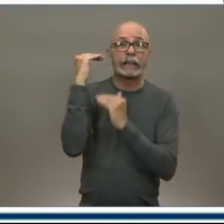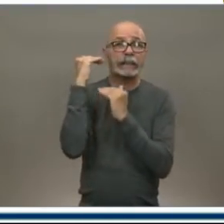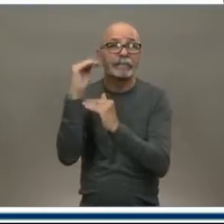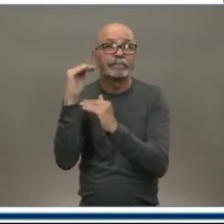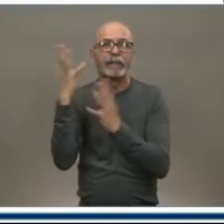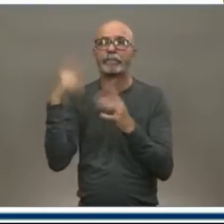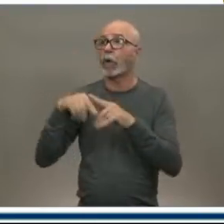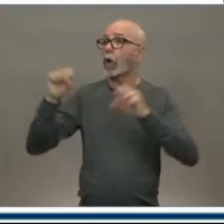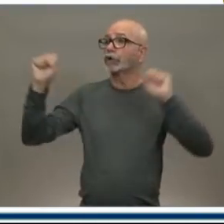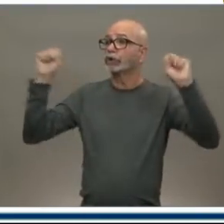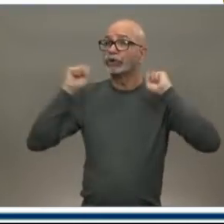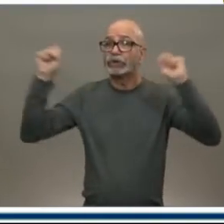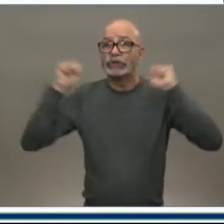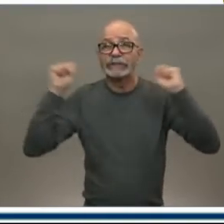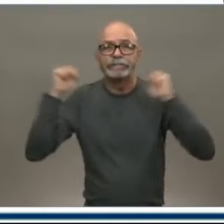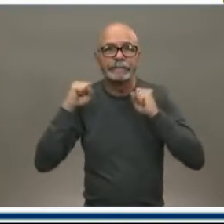balancing,